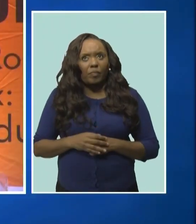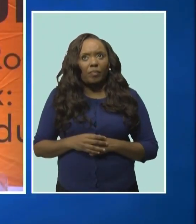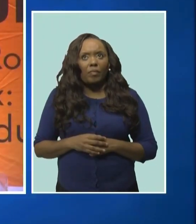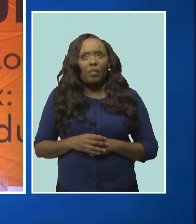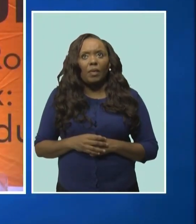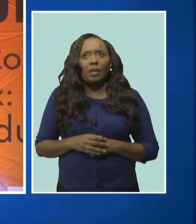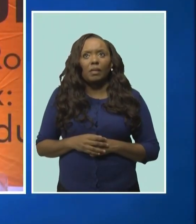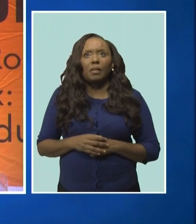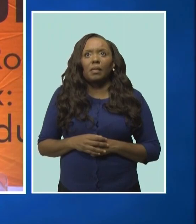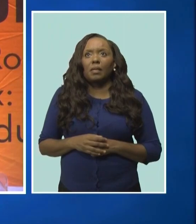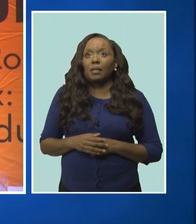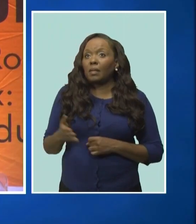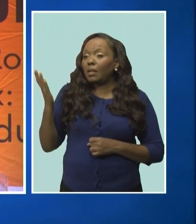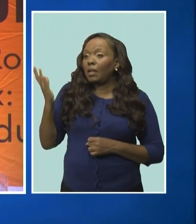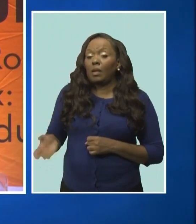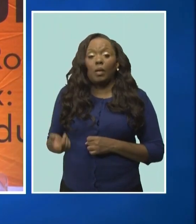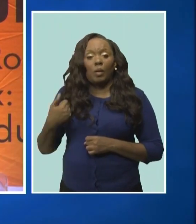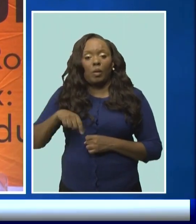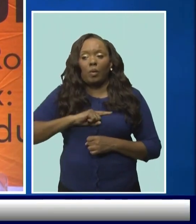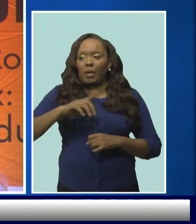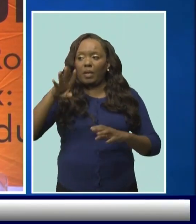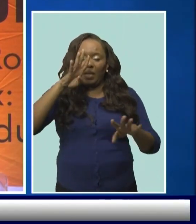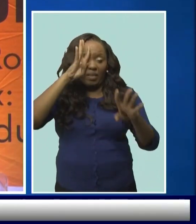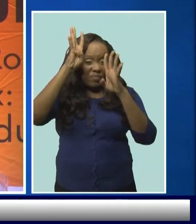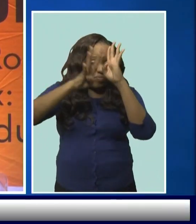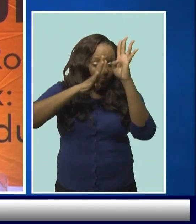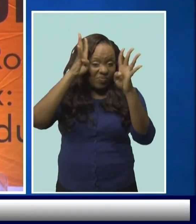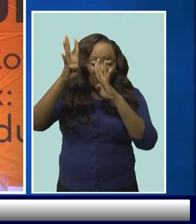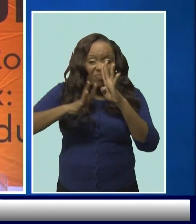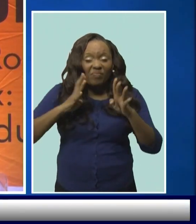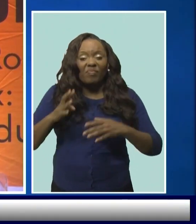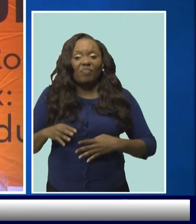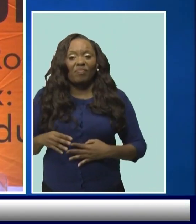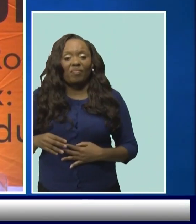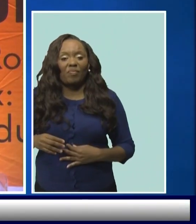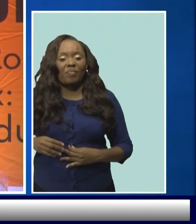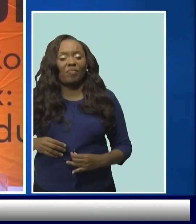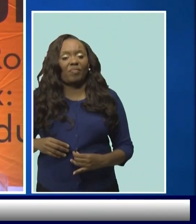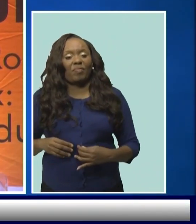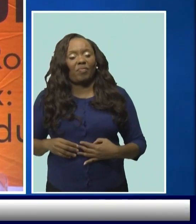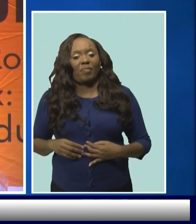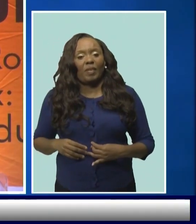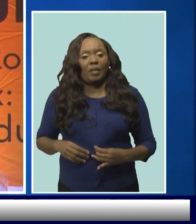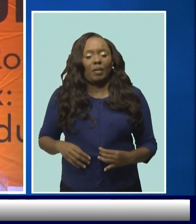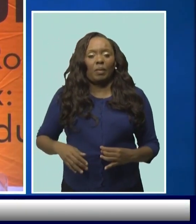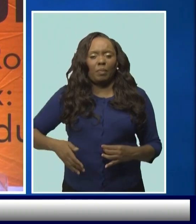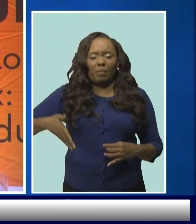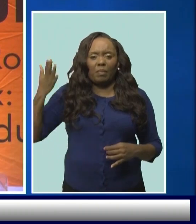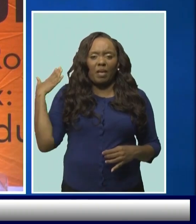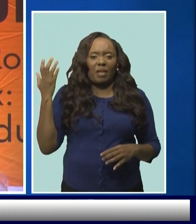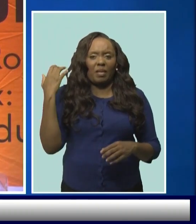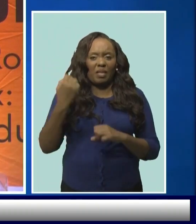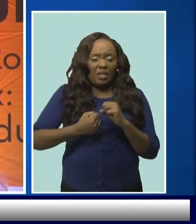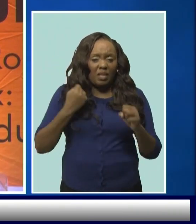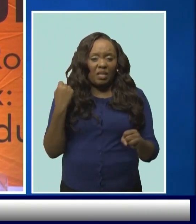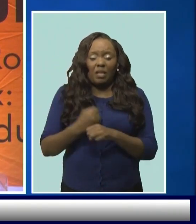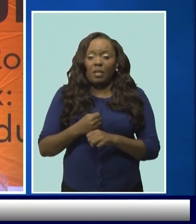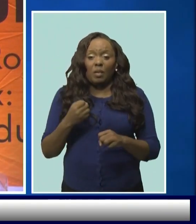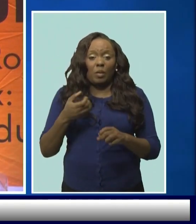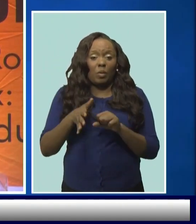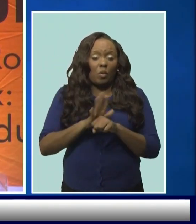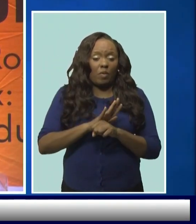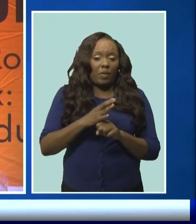We're creative, and over the last number of years, despite the impacts of COVID, we